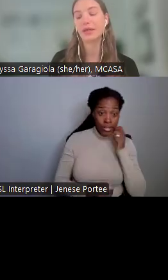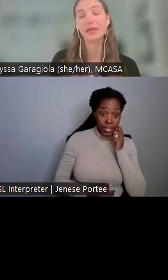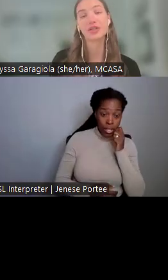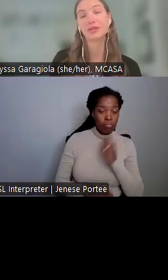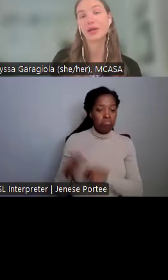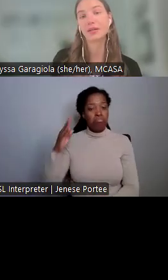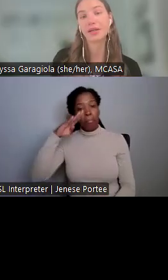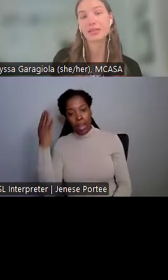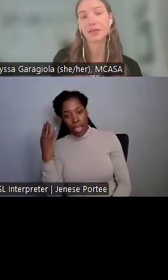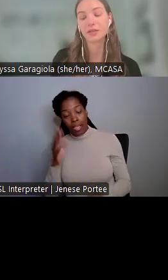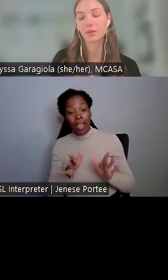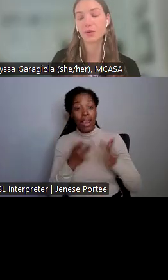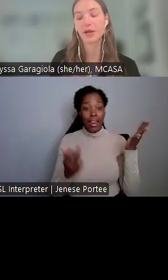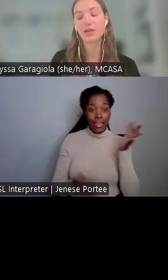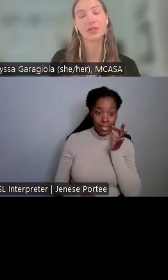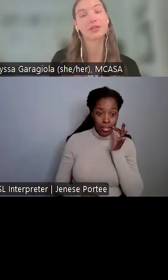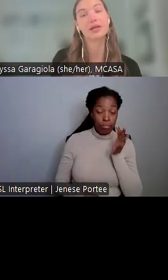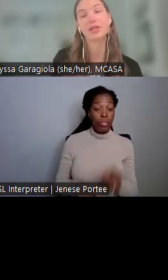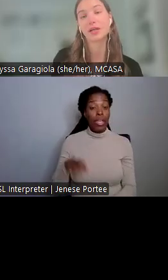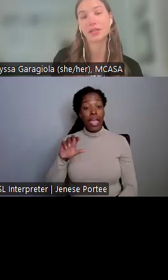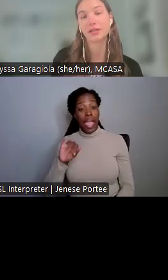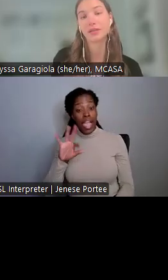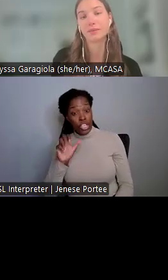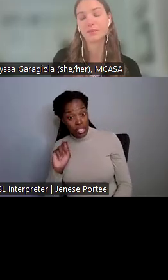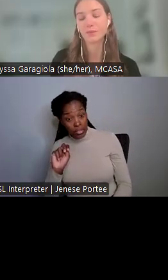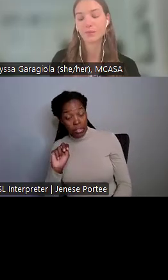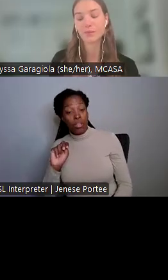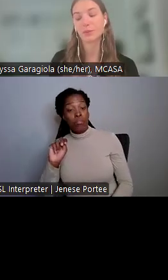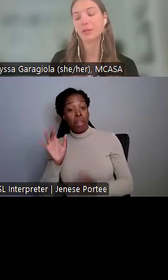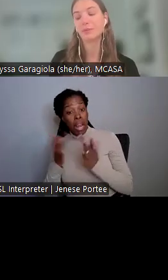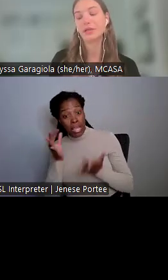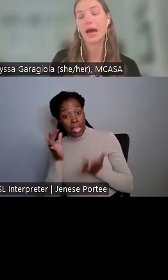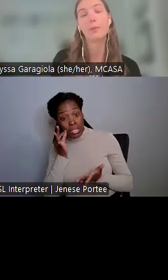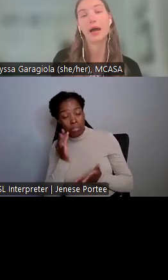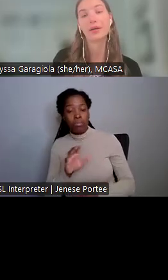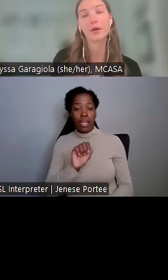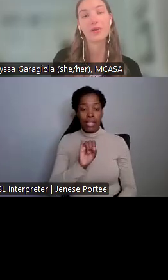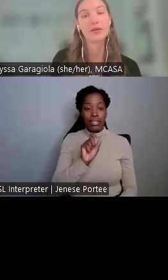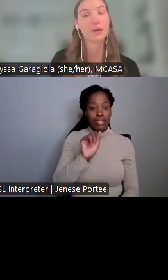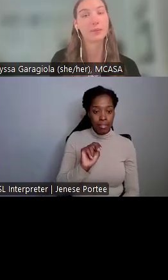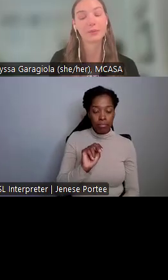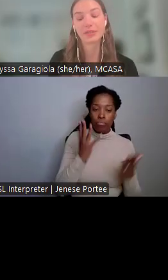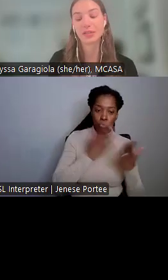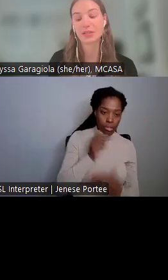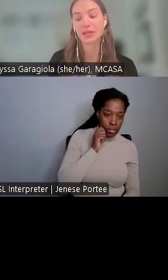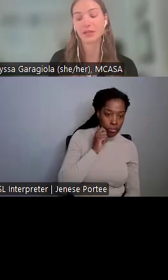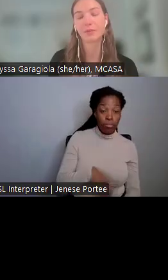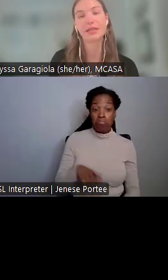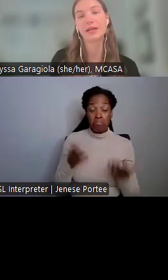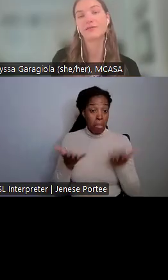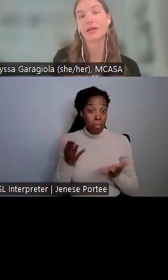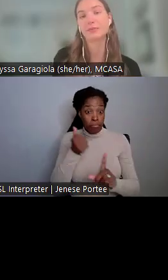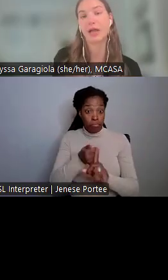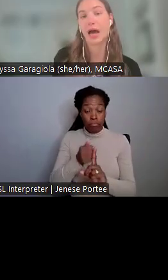can be Asian and light-skinned or Asian and dark-skinned. Someone can be albino with non-pigmented skin,